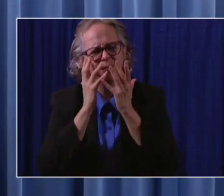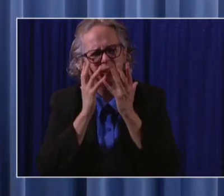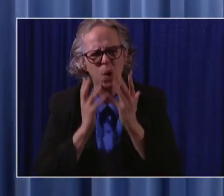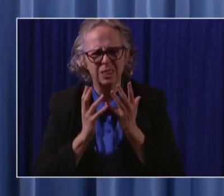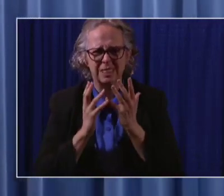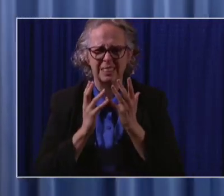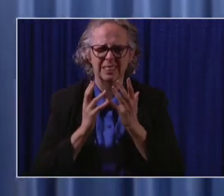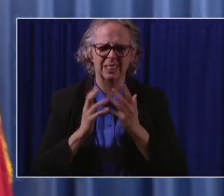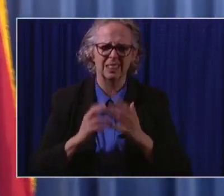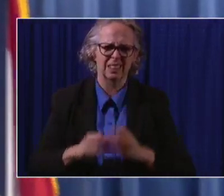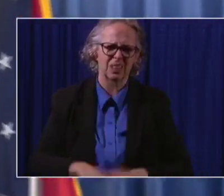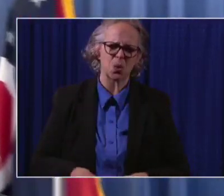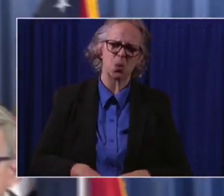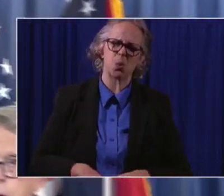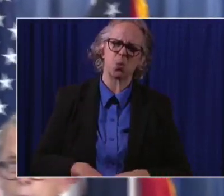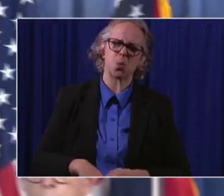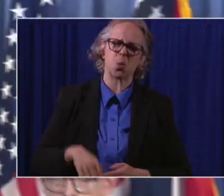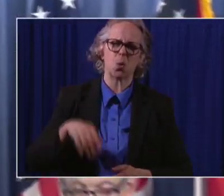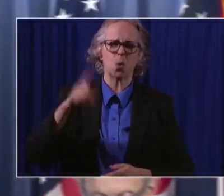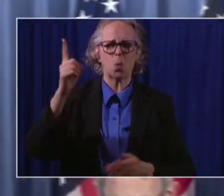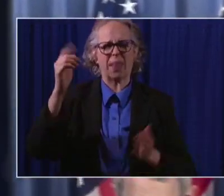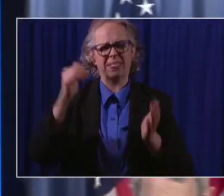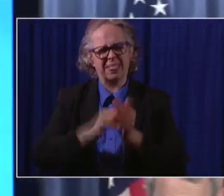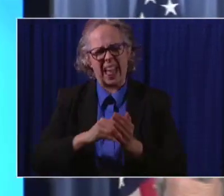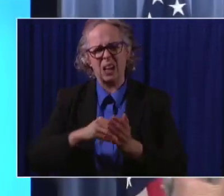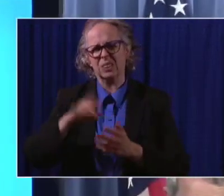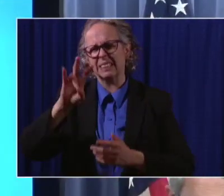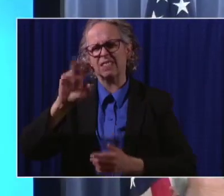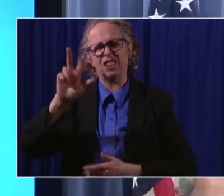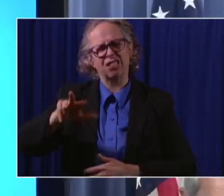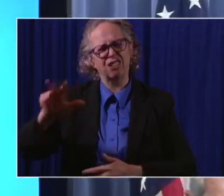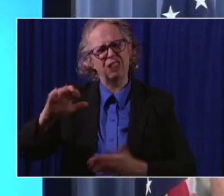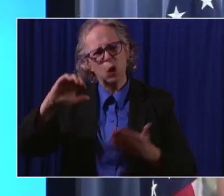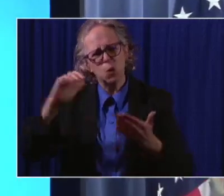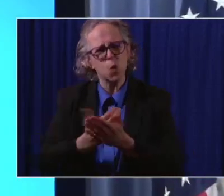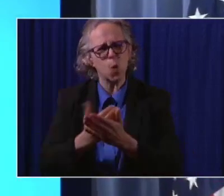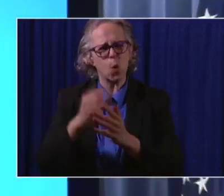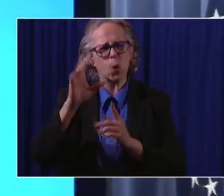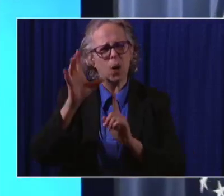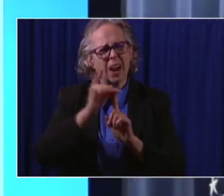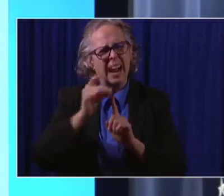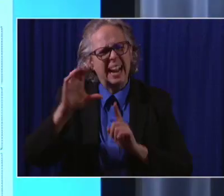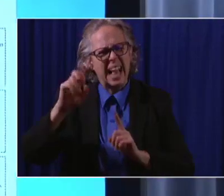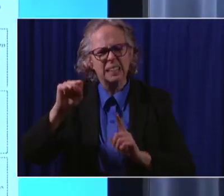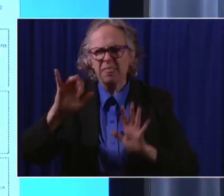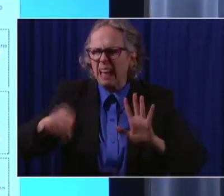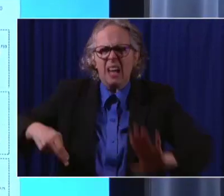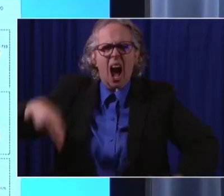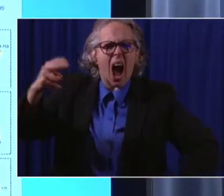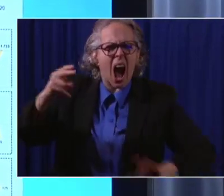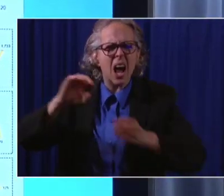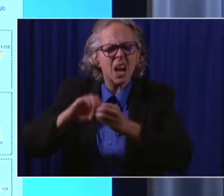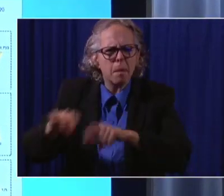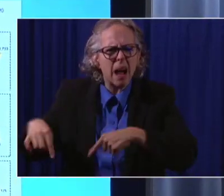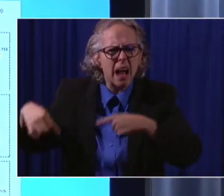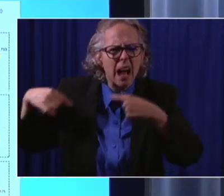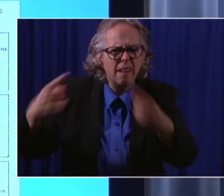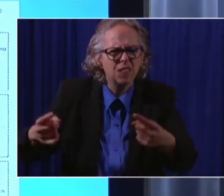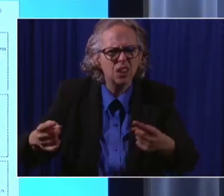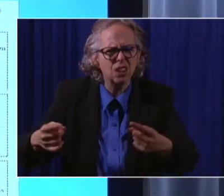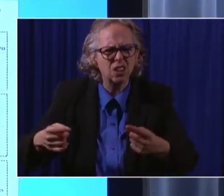1,733 new cases in Ohio. Shocking number. The 10 highest daily new cases